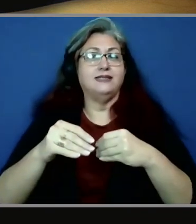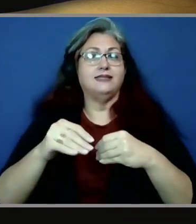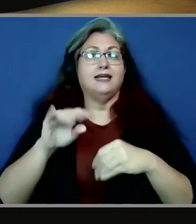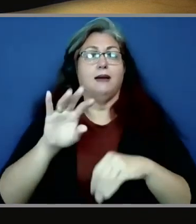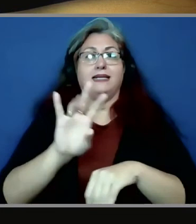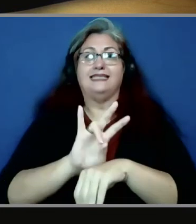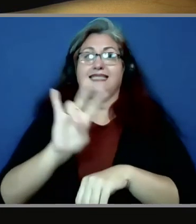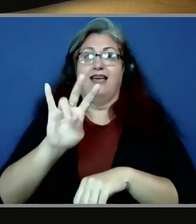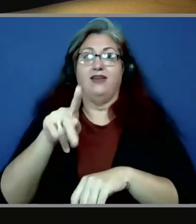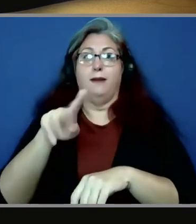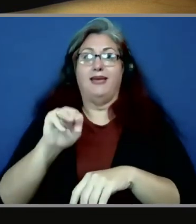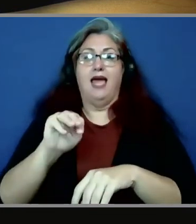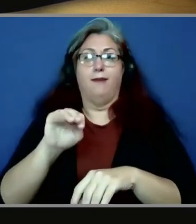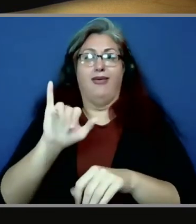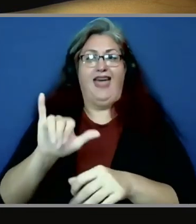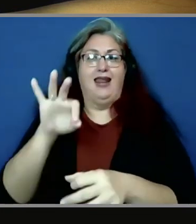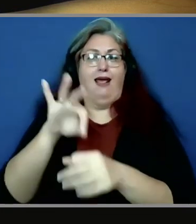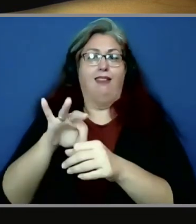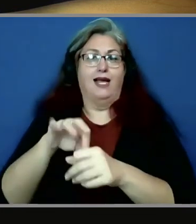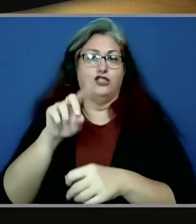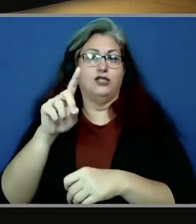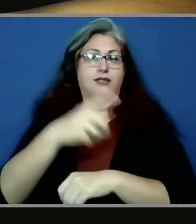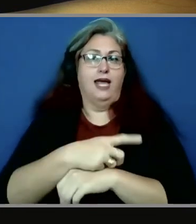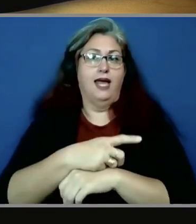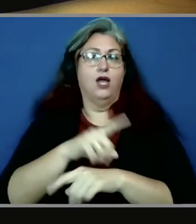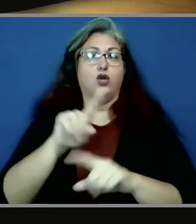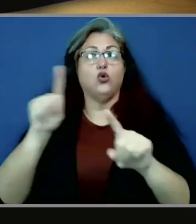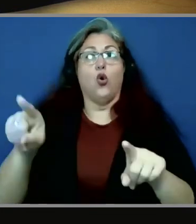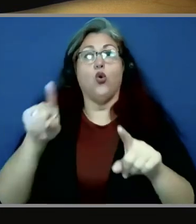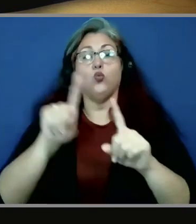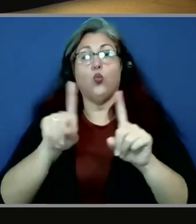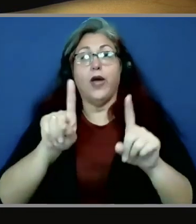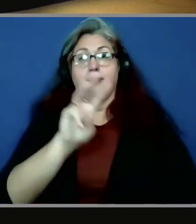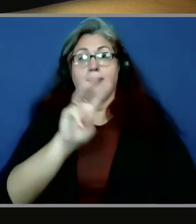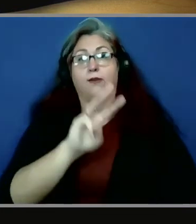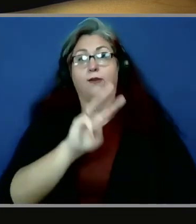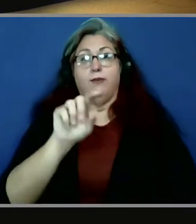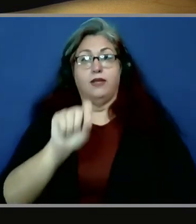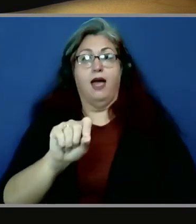p.m. on election day. Go to